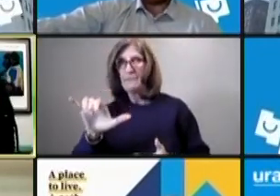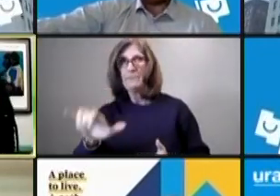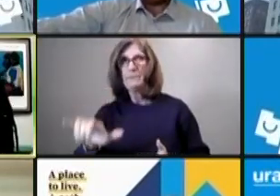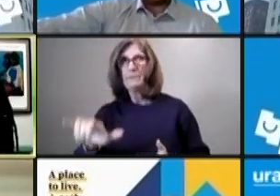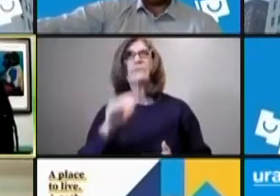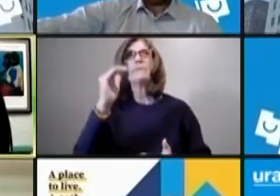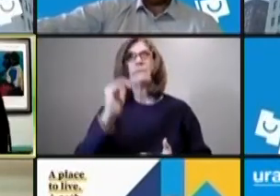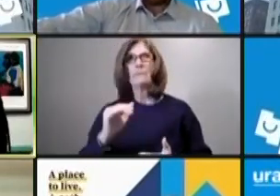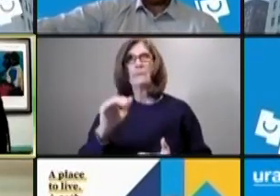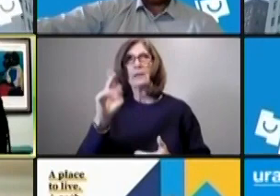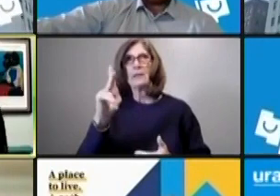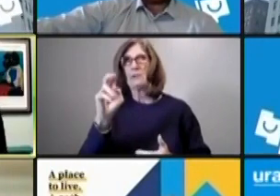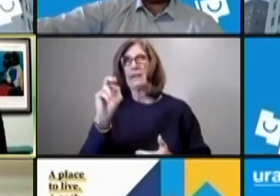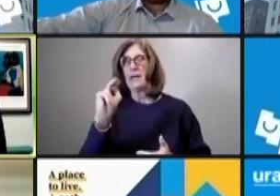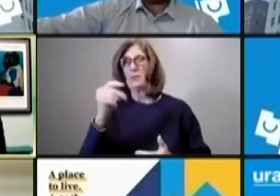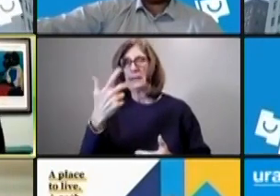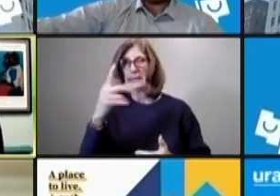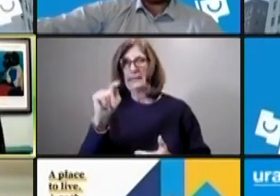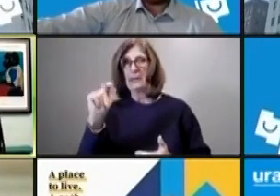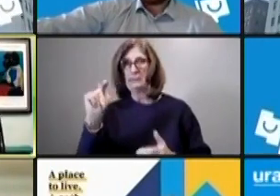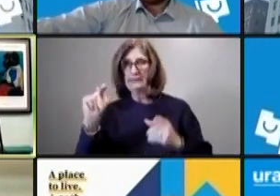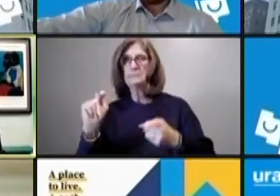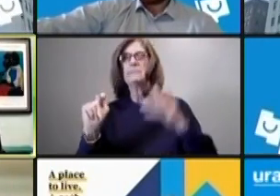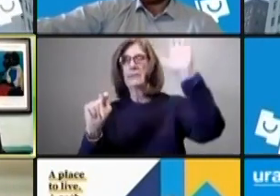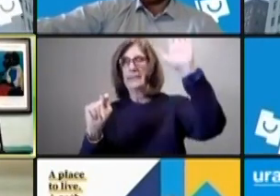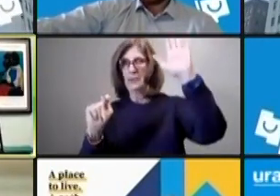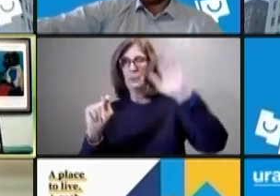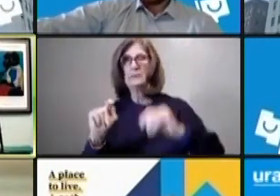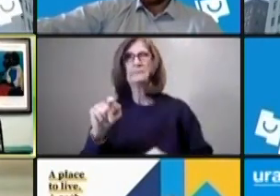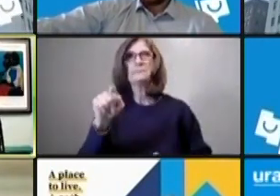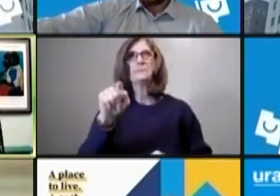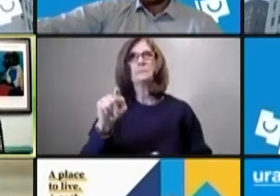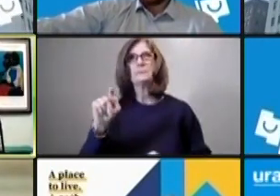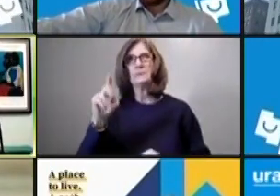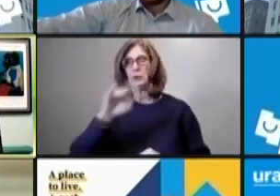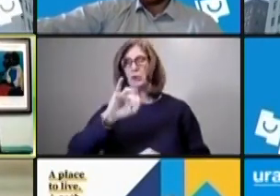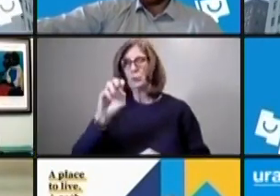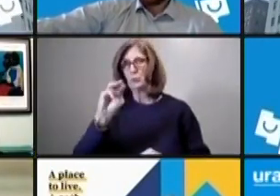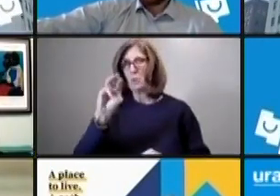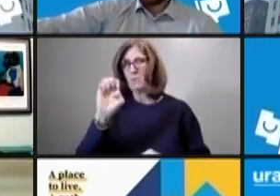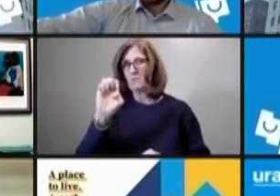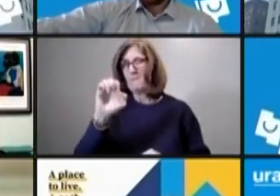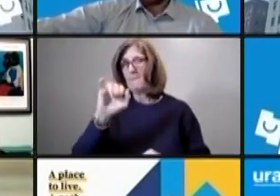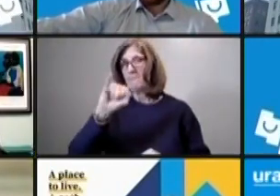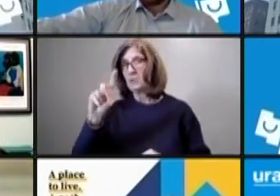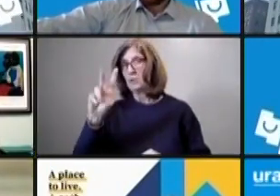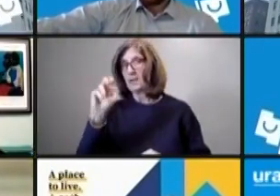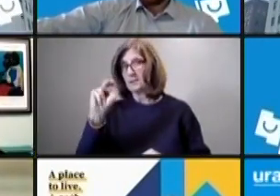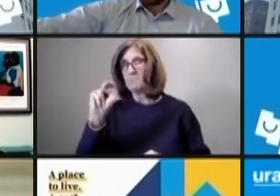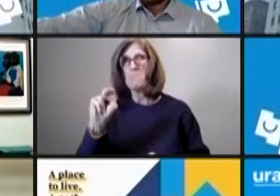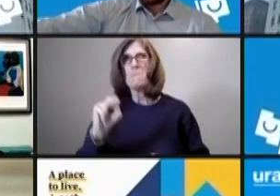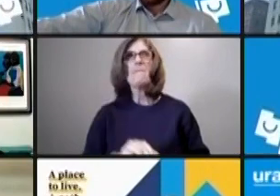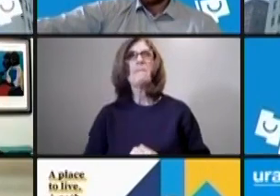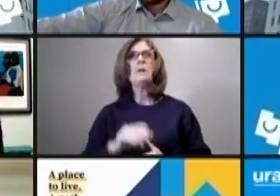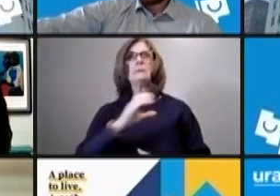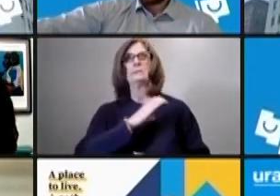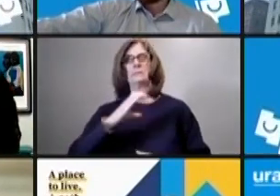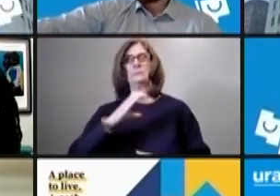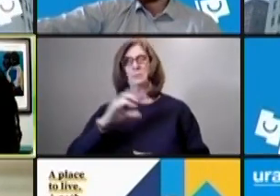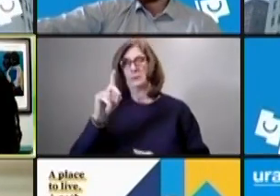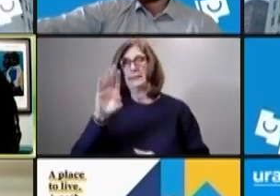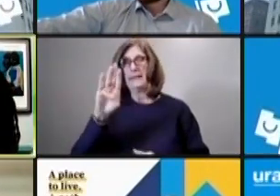Karen Garrett. Here. Rome Jackson. Here. Councilwoman Deb